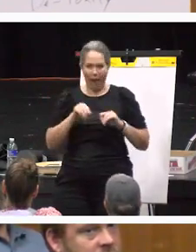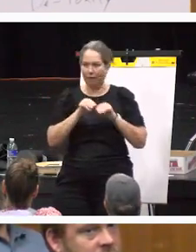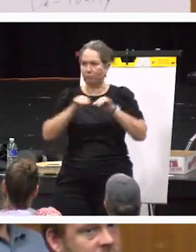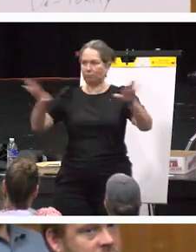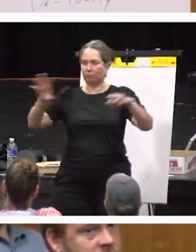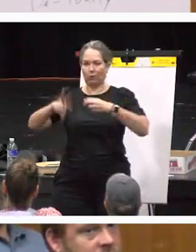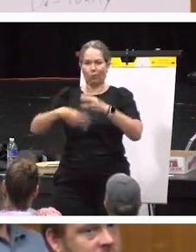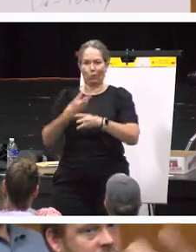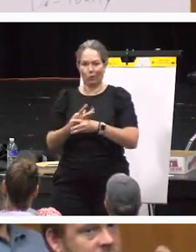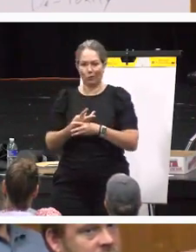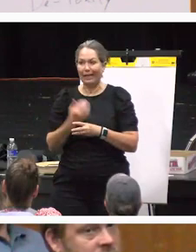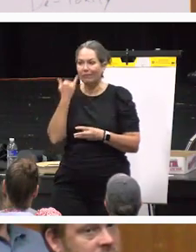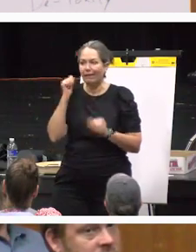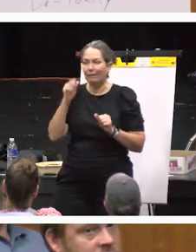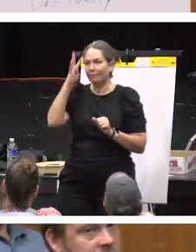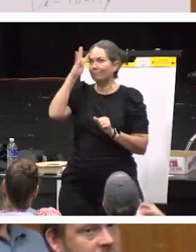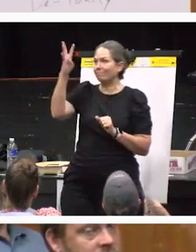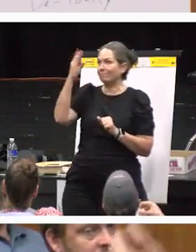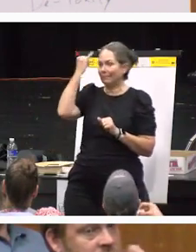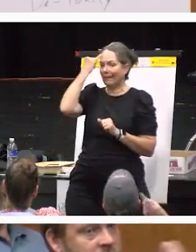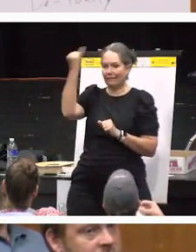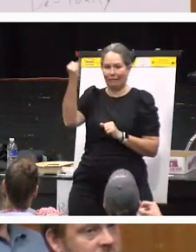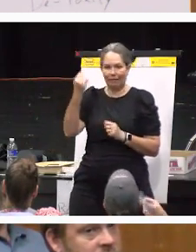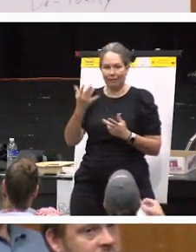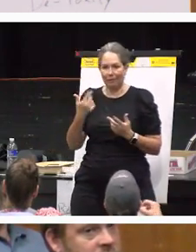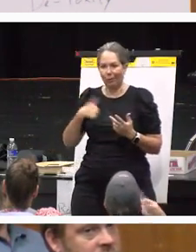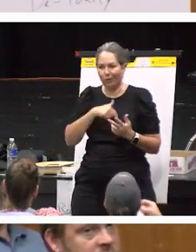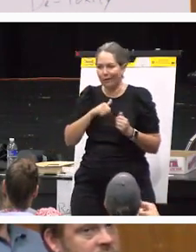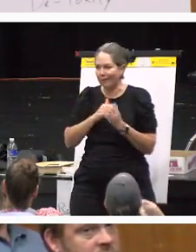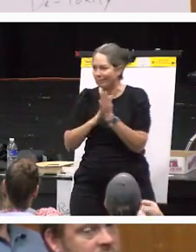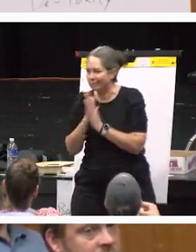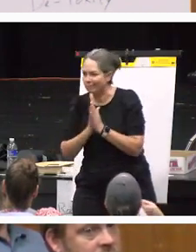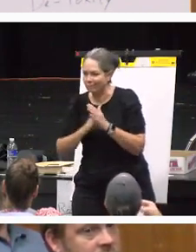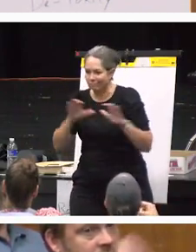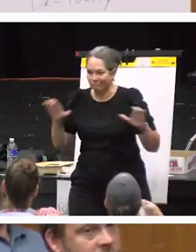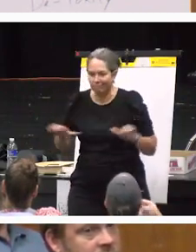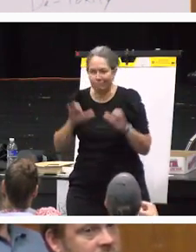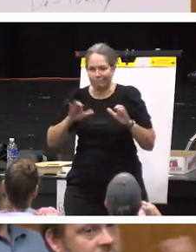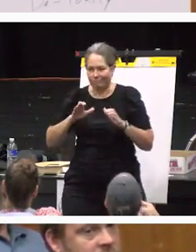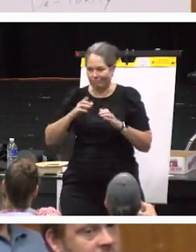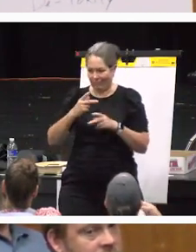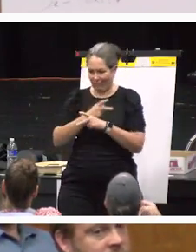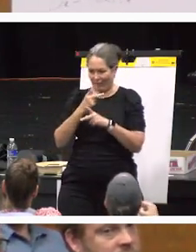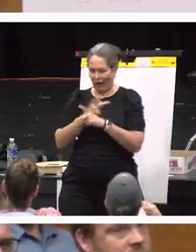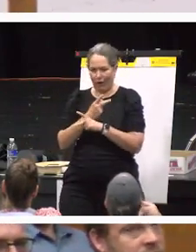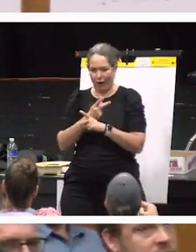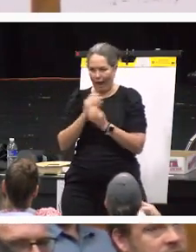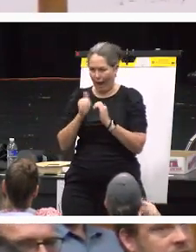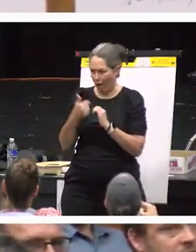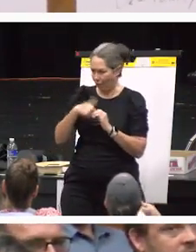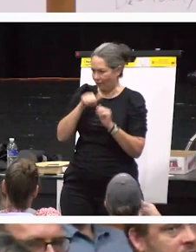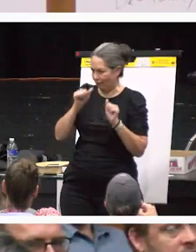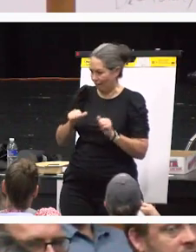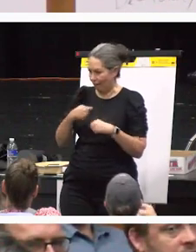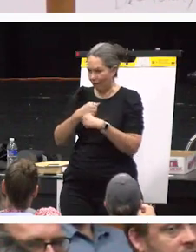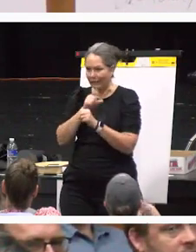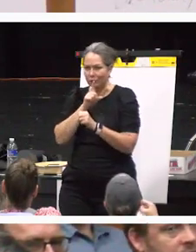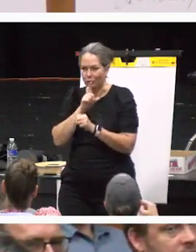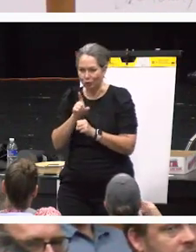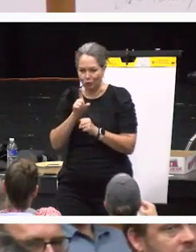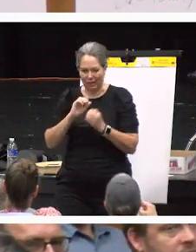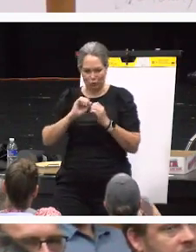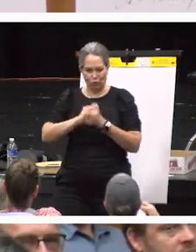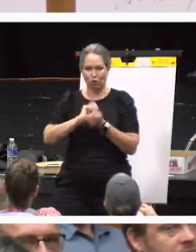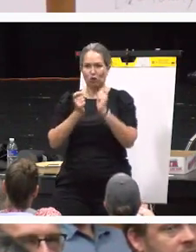with an idea which is compelling, which is engaging enough, and which clearly moves people's context of flooding